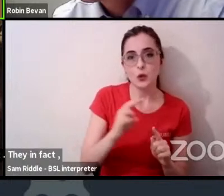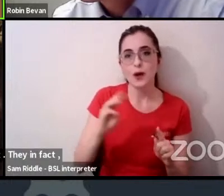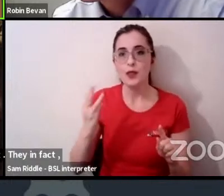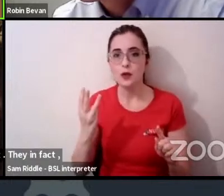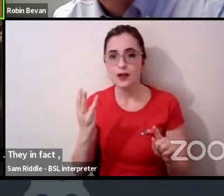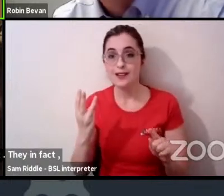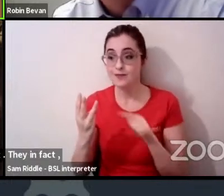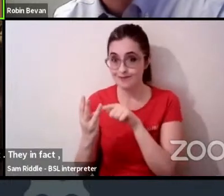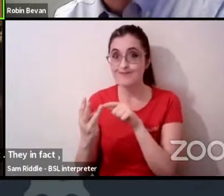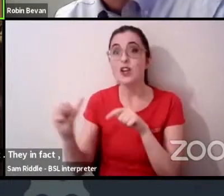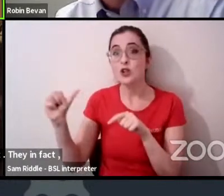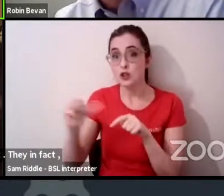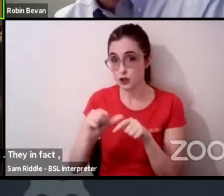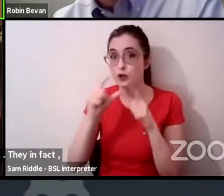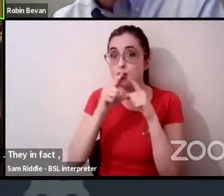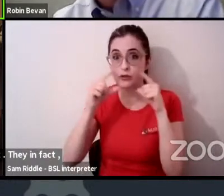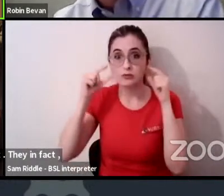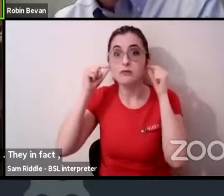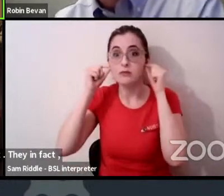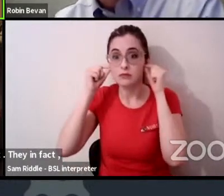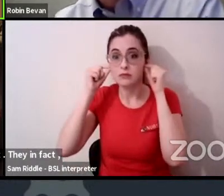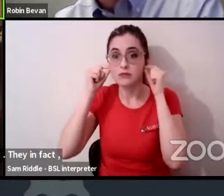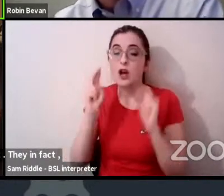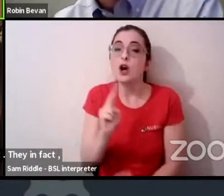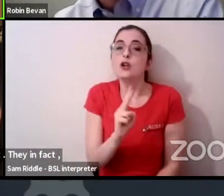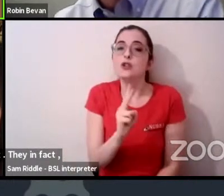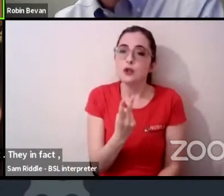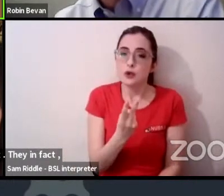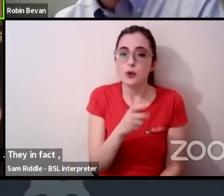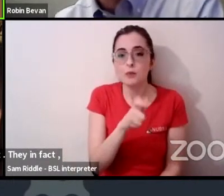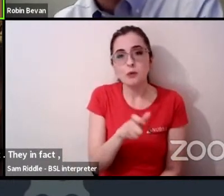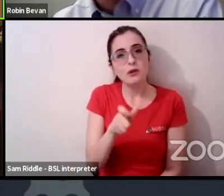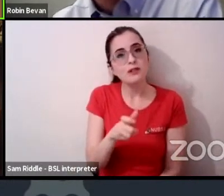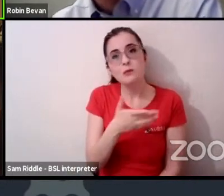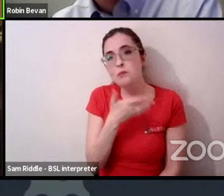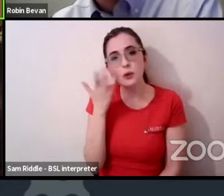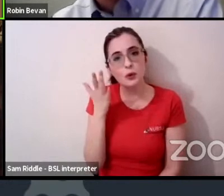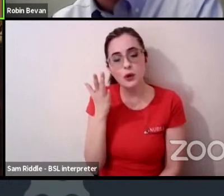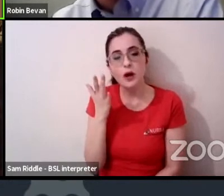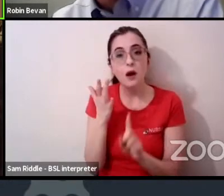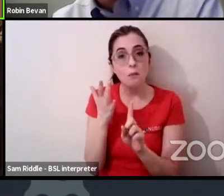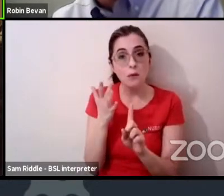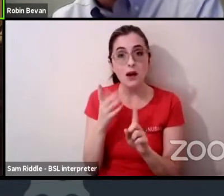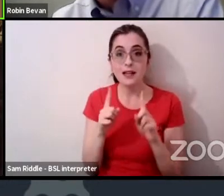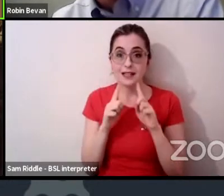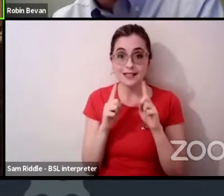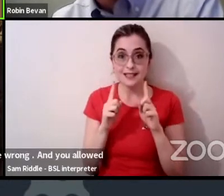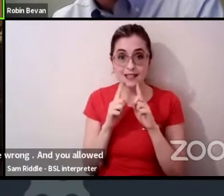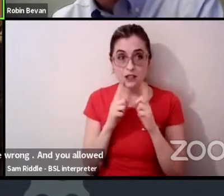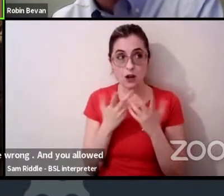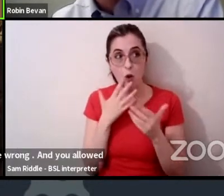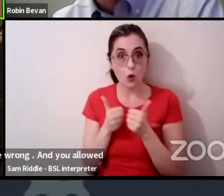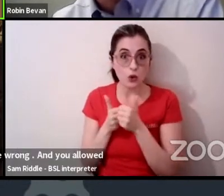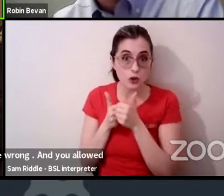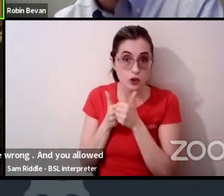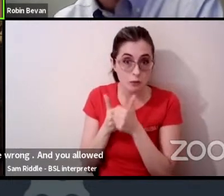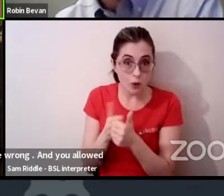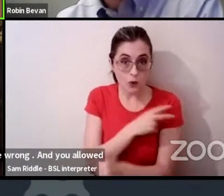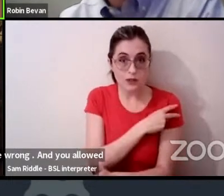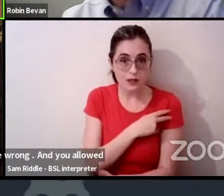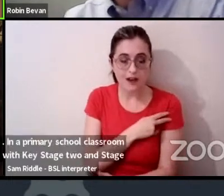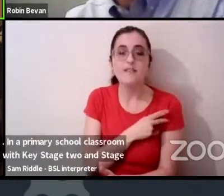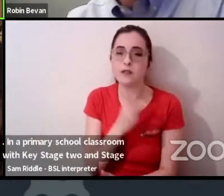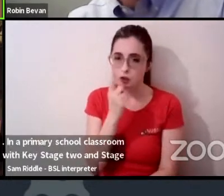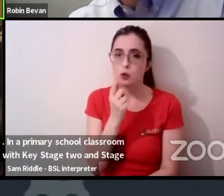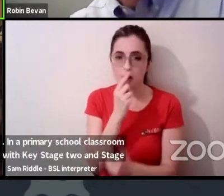wearing masks in classrooms. The Key Stage 2 pupils won't. But as a teacher or as a member of support staff, you can wear a